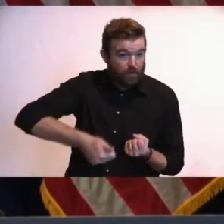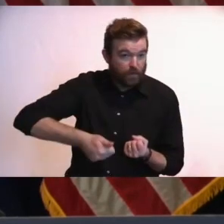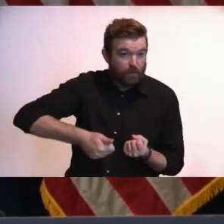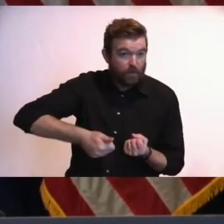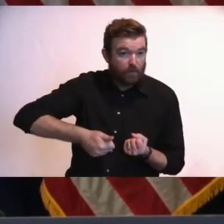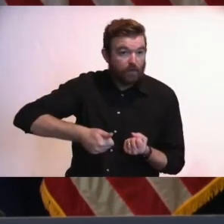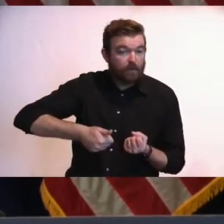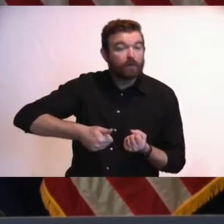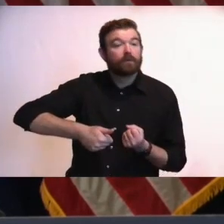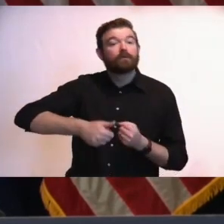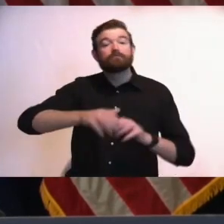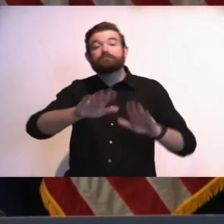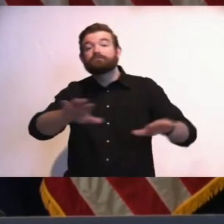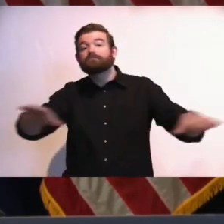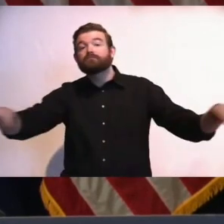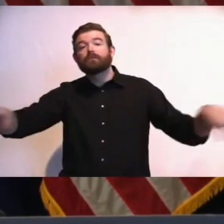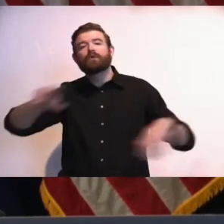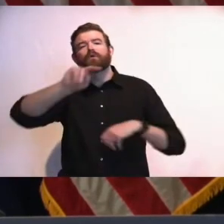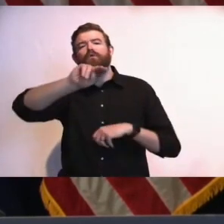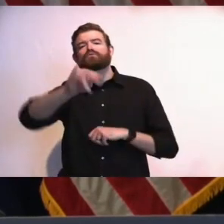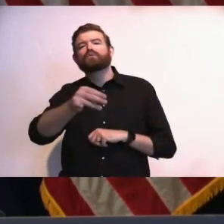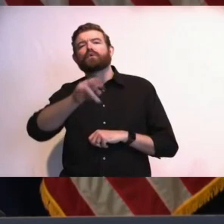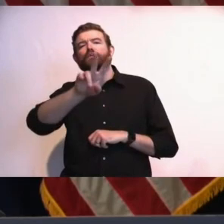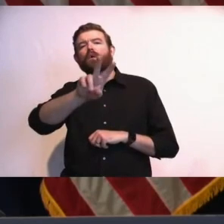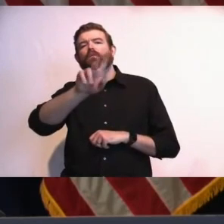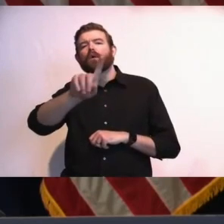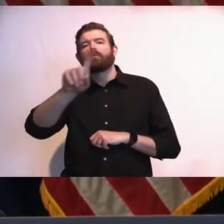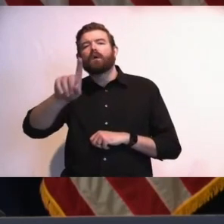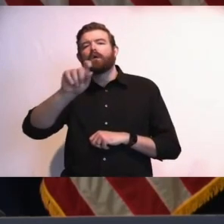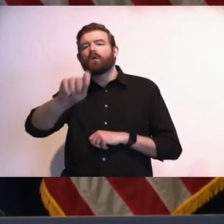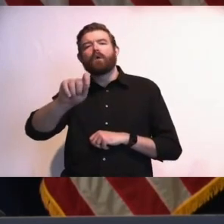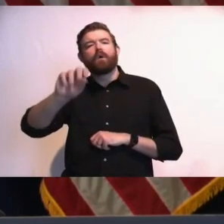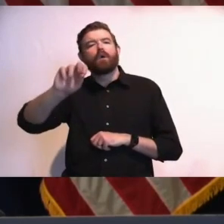nj211.org is a good place to go to see warming centers in your region,